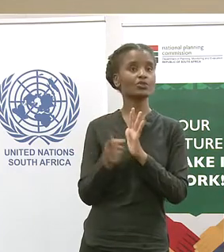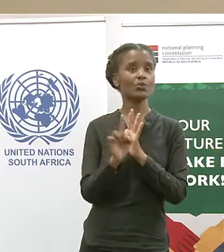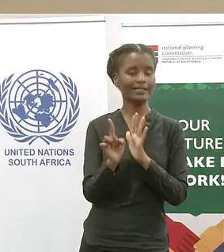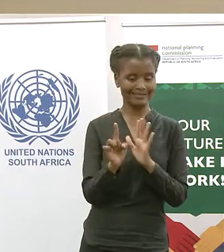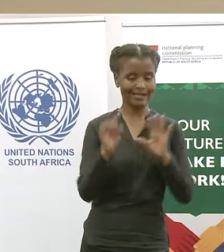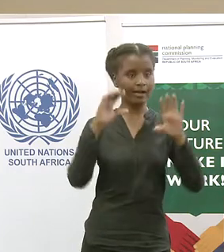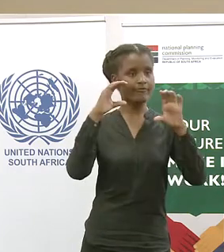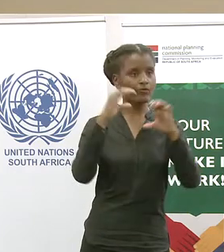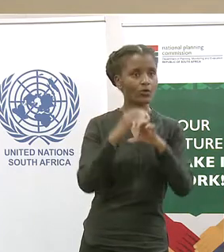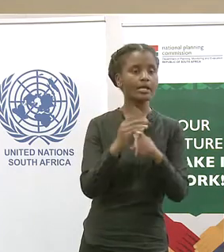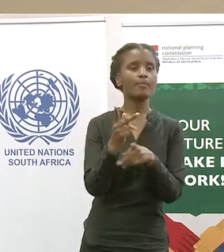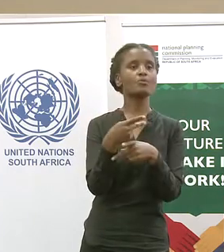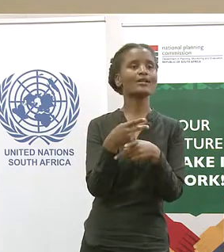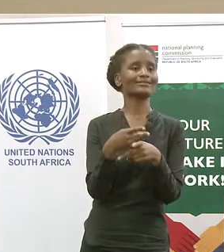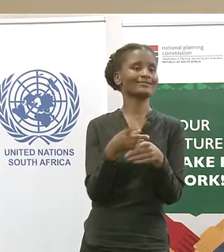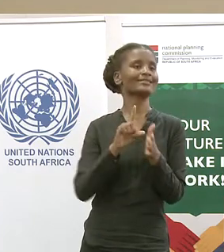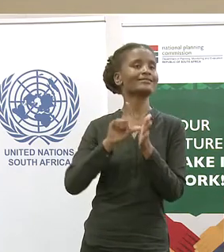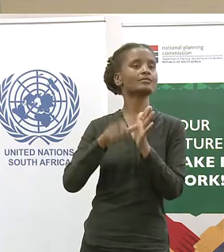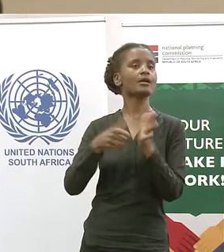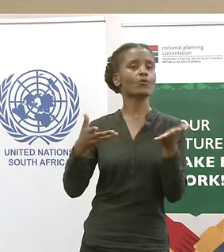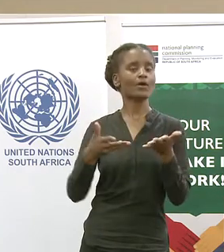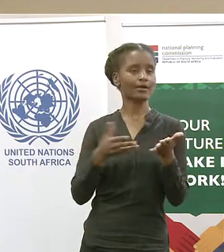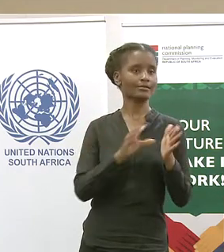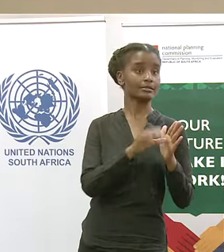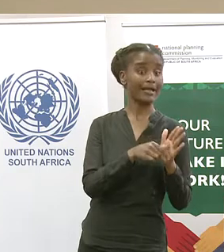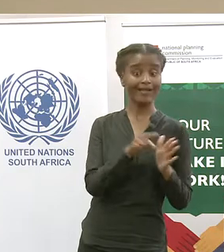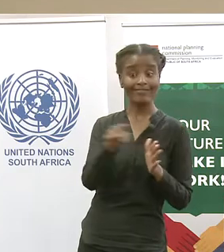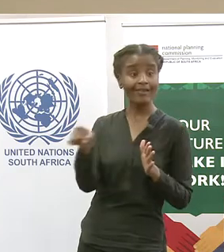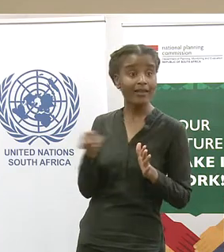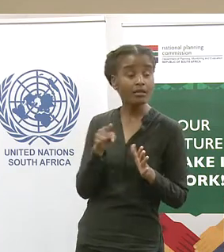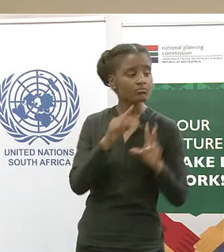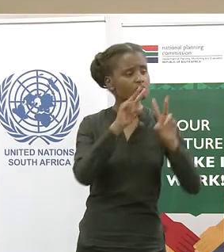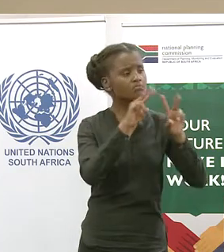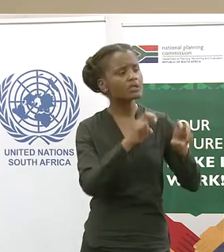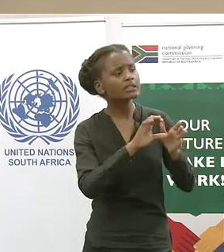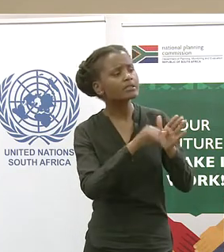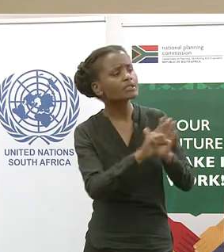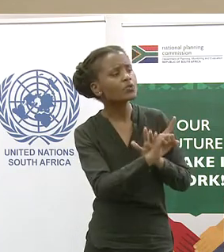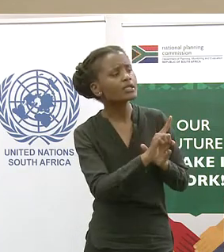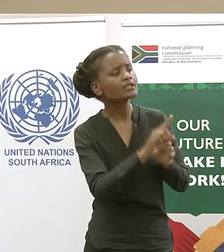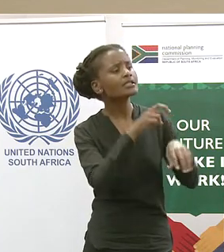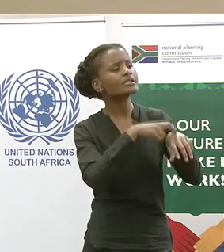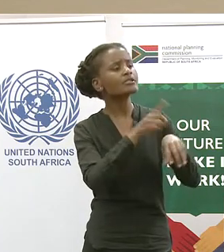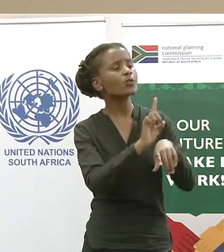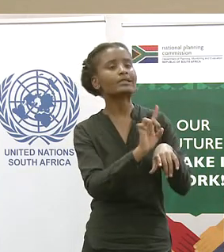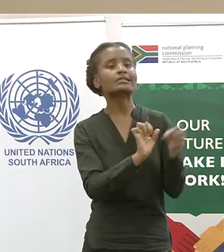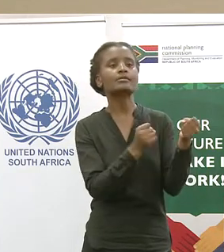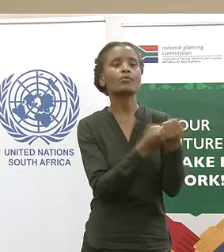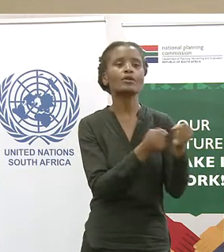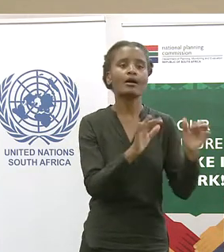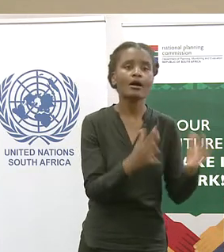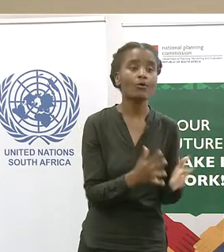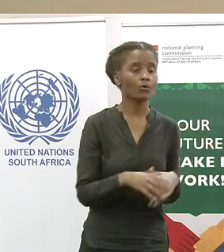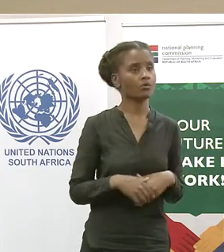development design in disability. They look to disability for inspiration. So for example, I can speak to